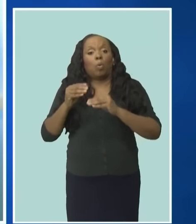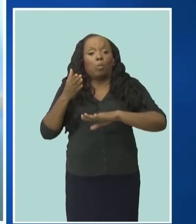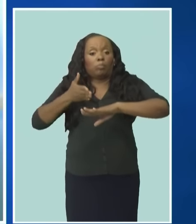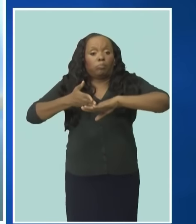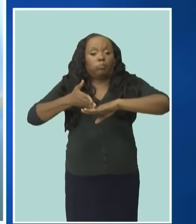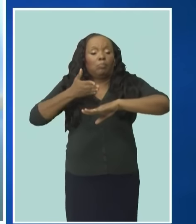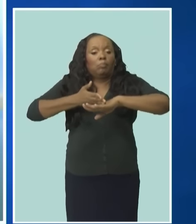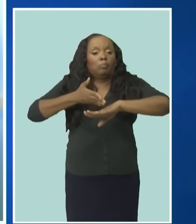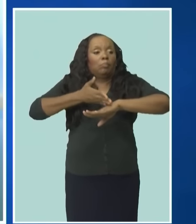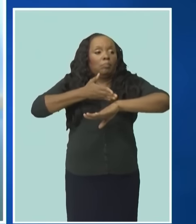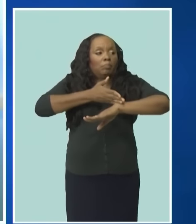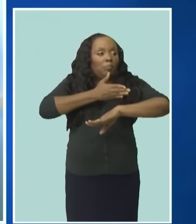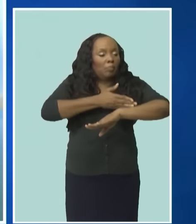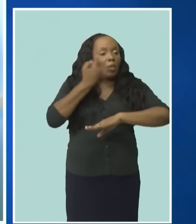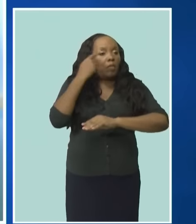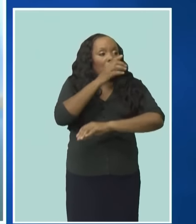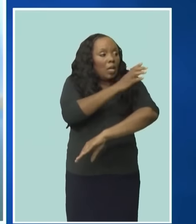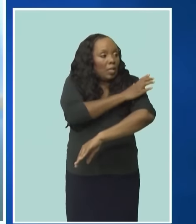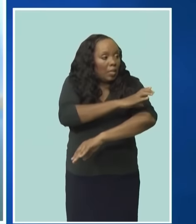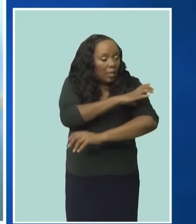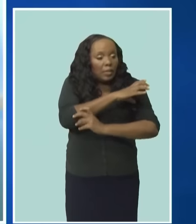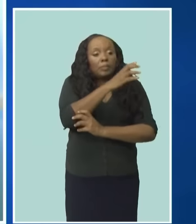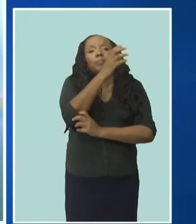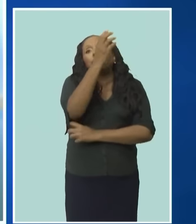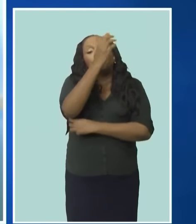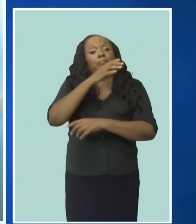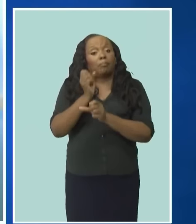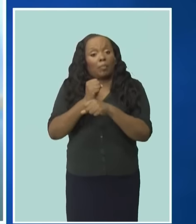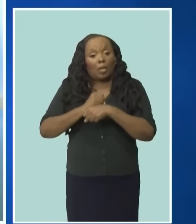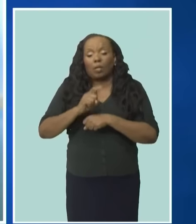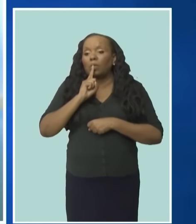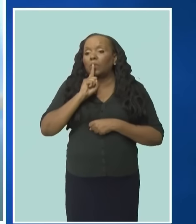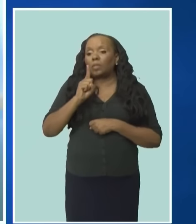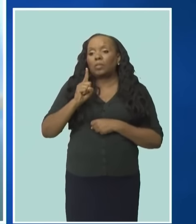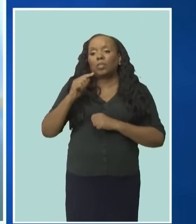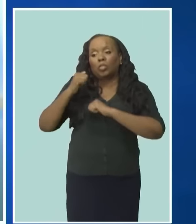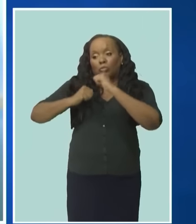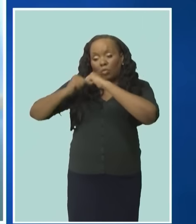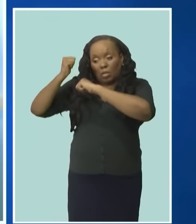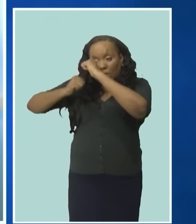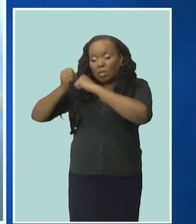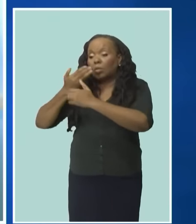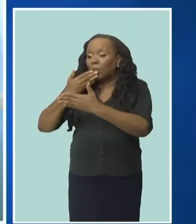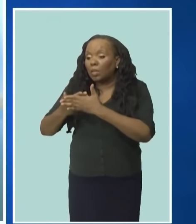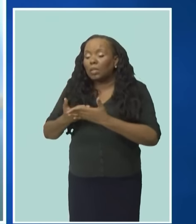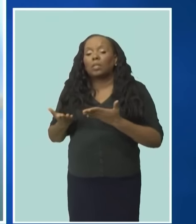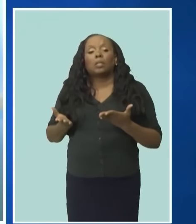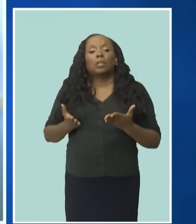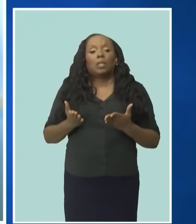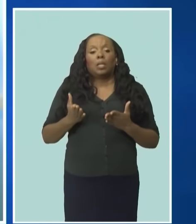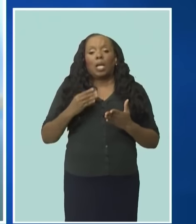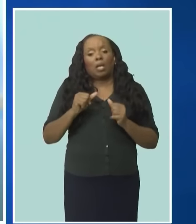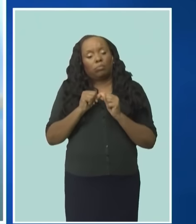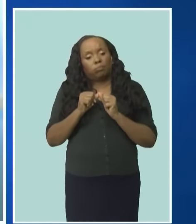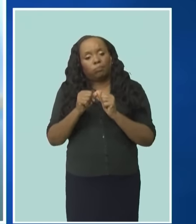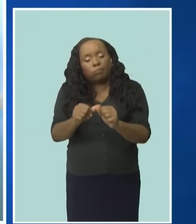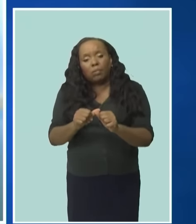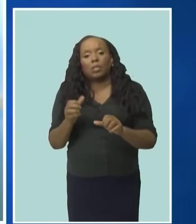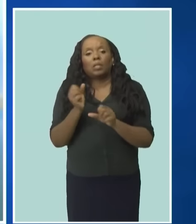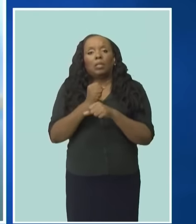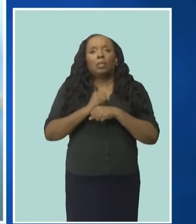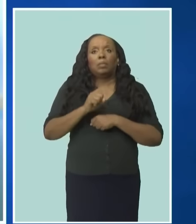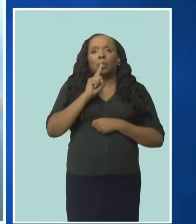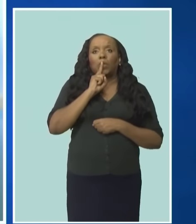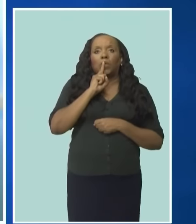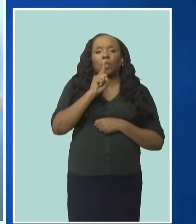resilience of our polyclinics, making them structurally sound, functionally efficient, and environmentally sustainable to ensure